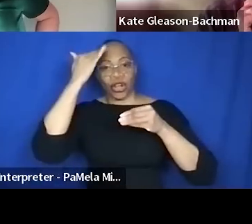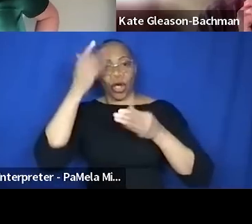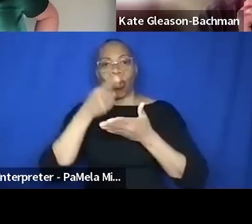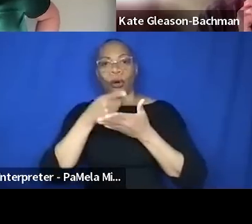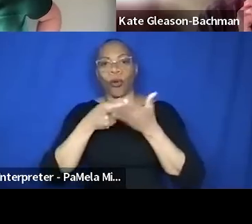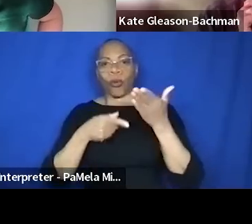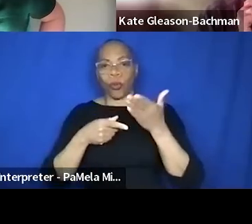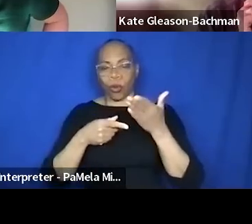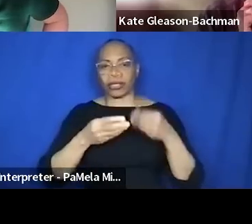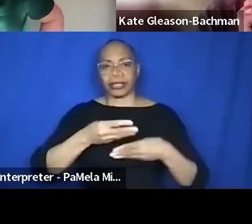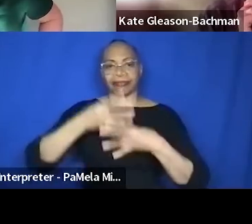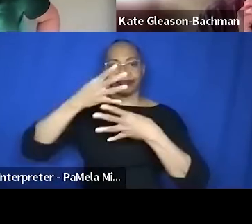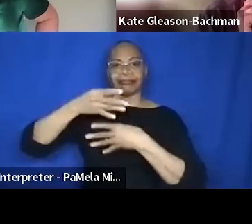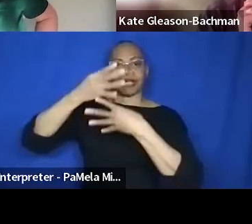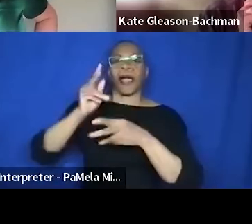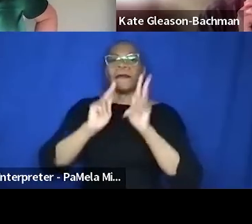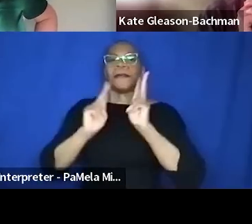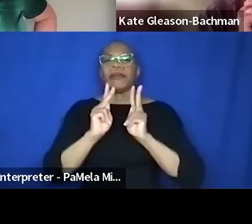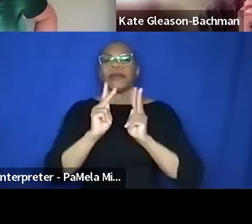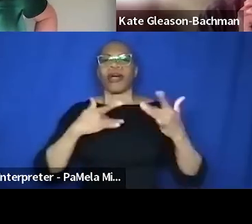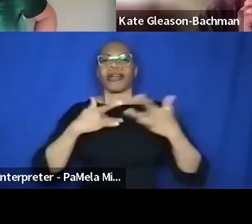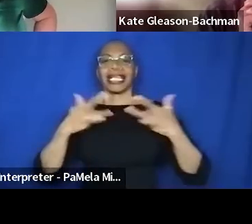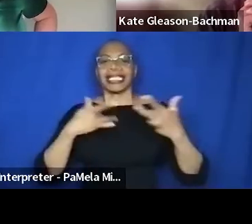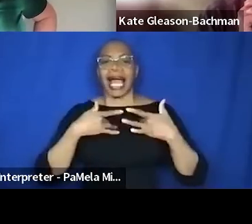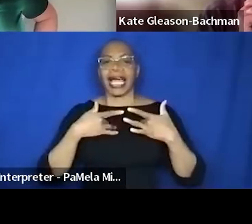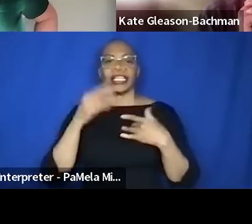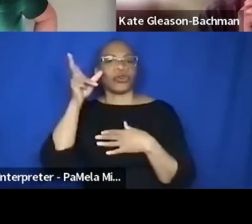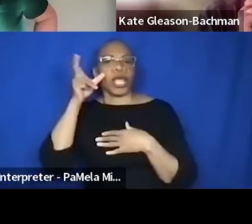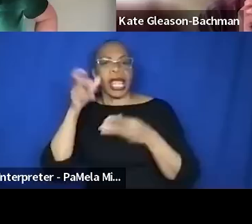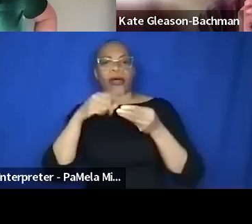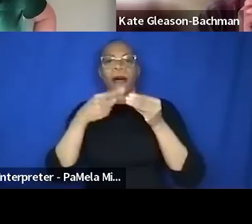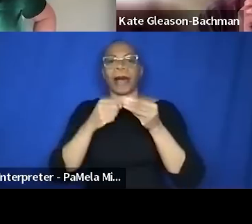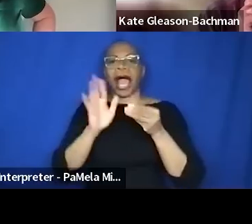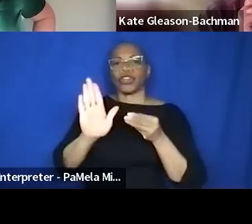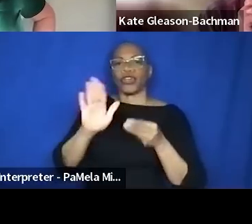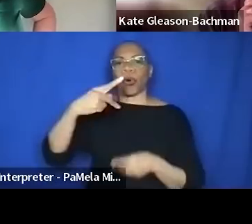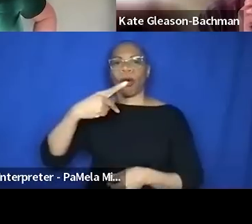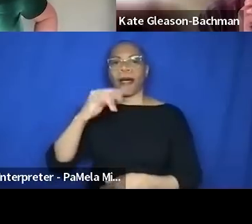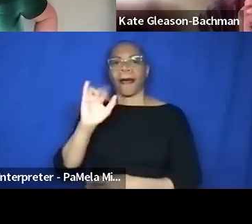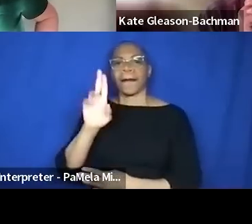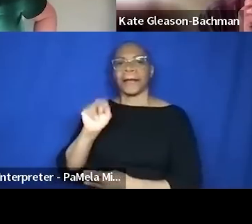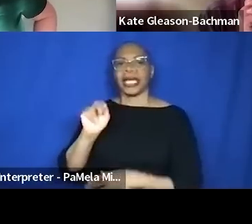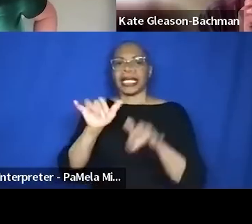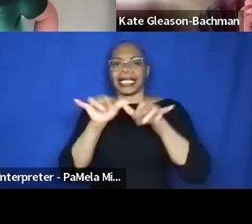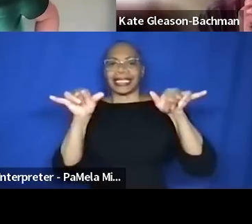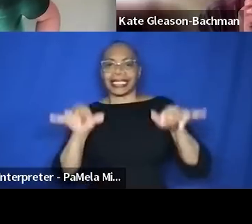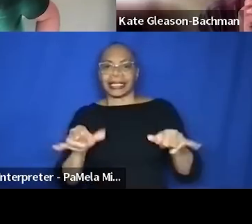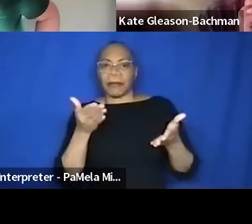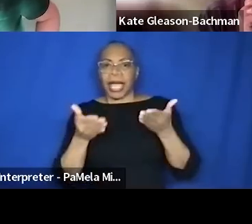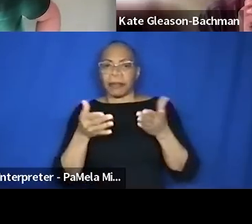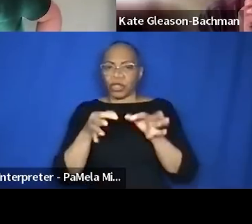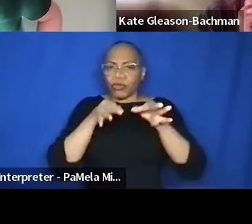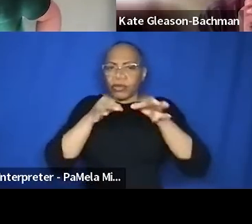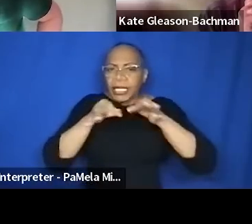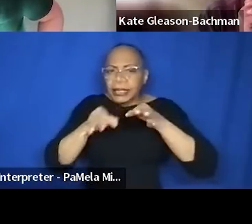very excited to hear about your PIN system. So maybe if you could share a little bit about what that